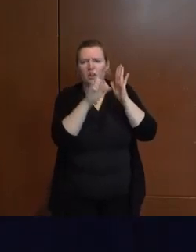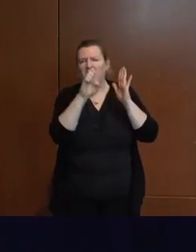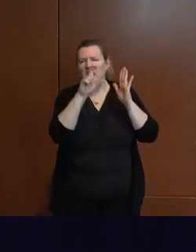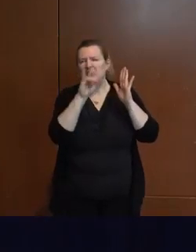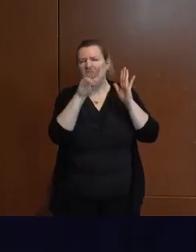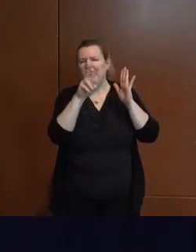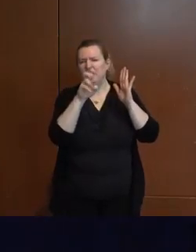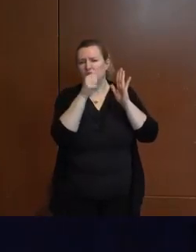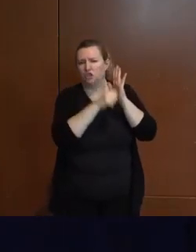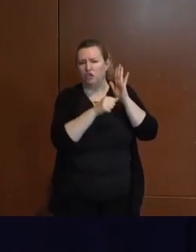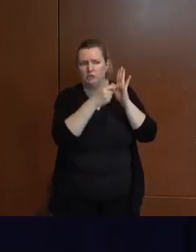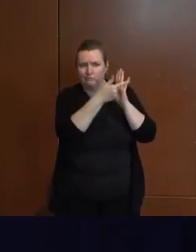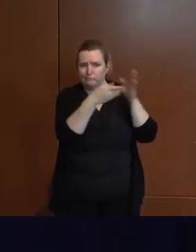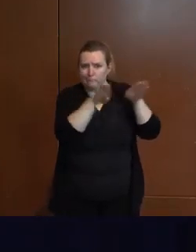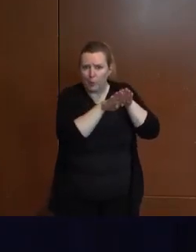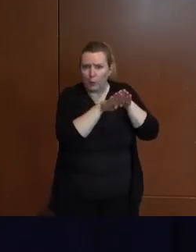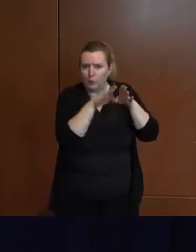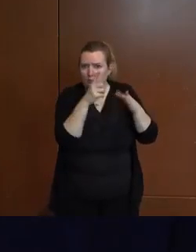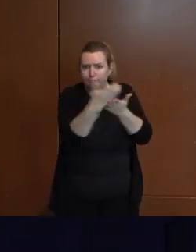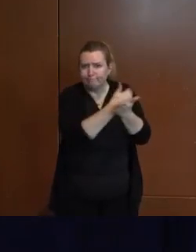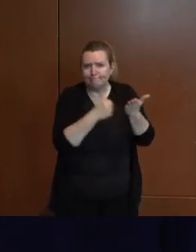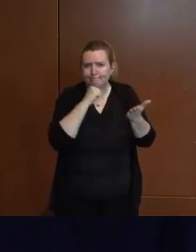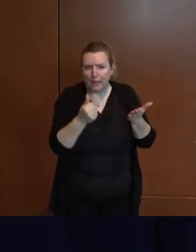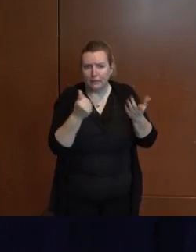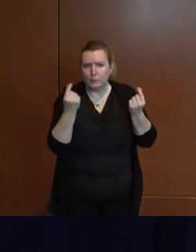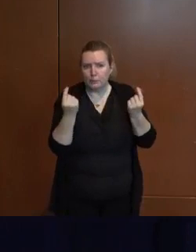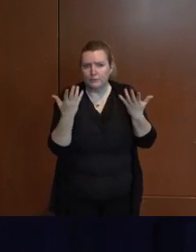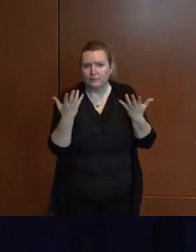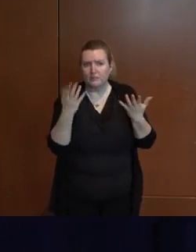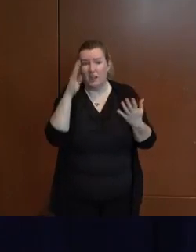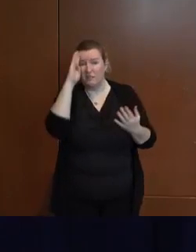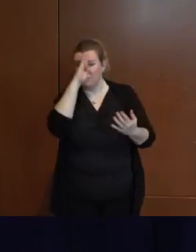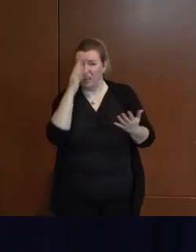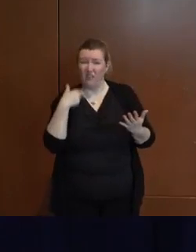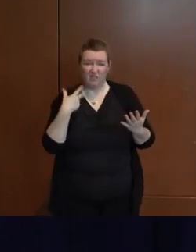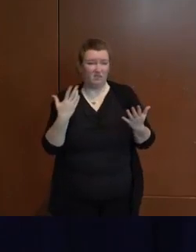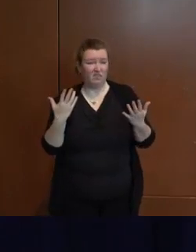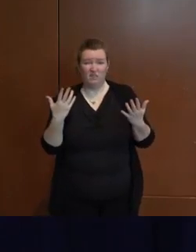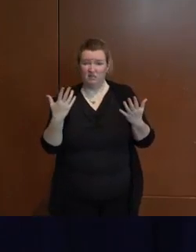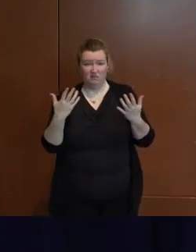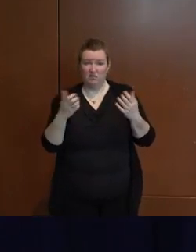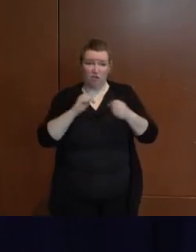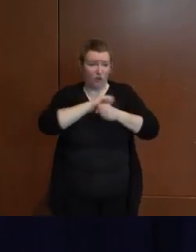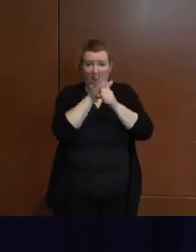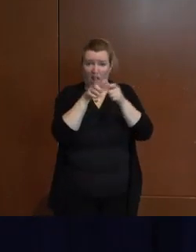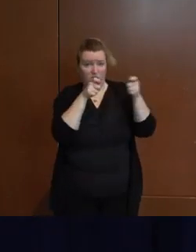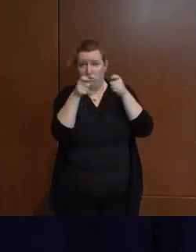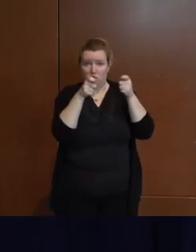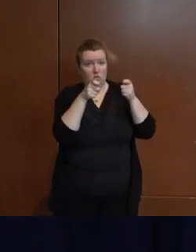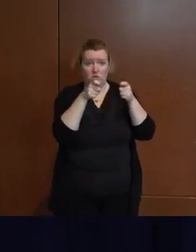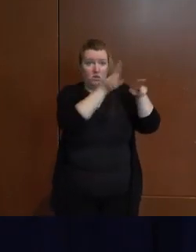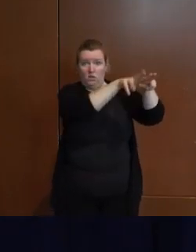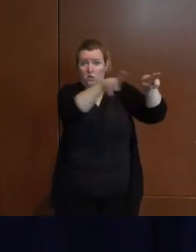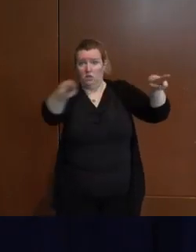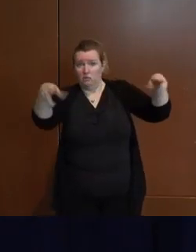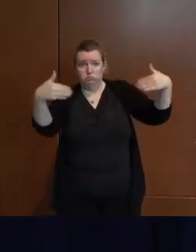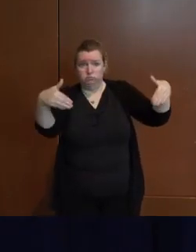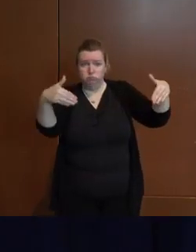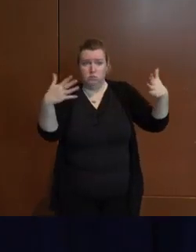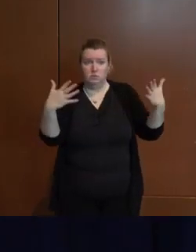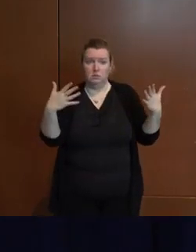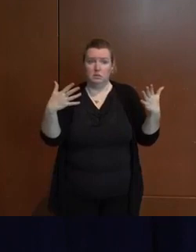Obviously, hospitals that are full with COVID-19 patients would have a financial foundation for